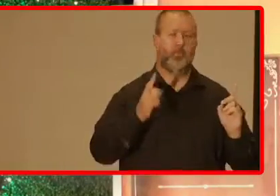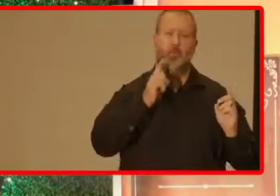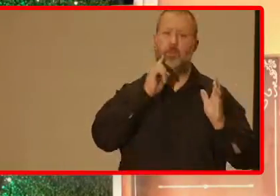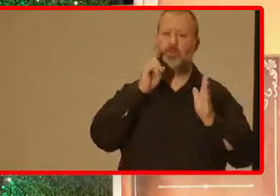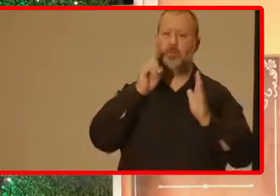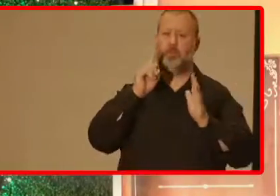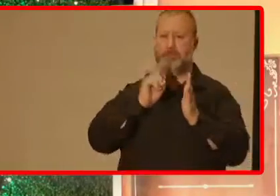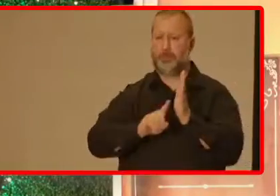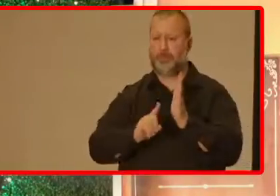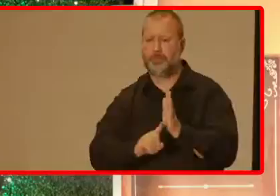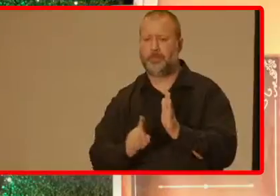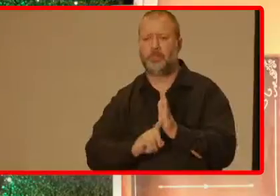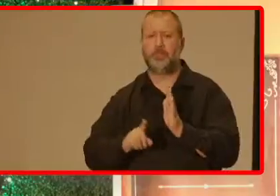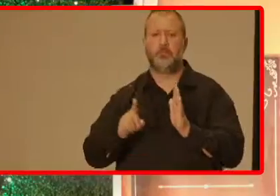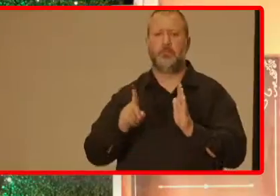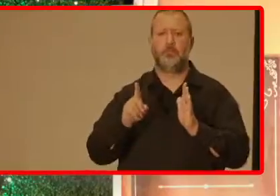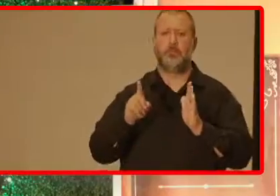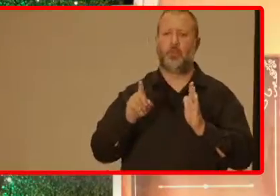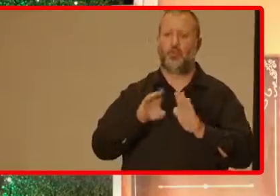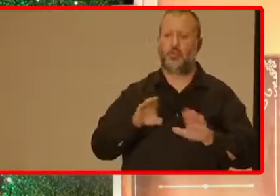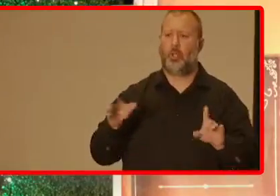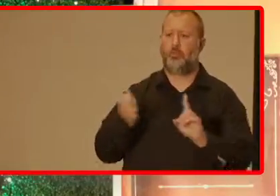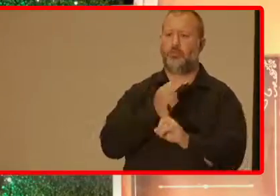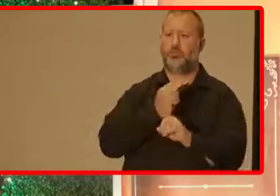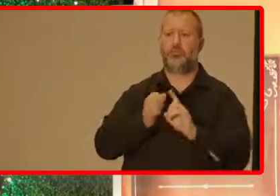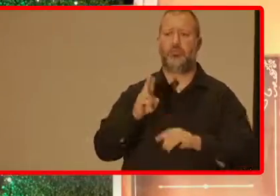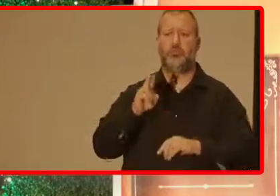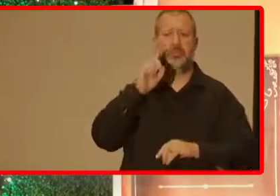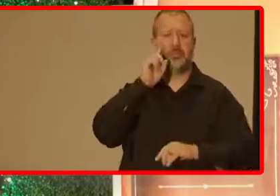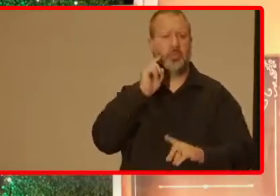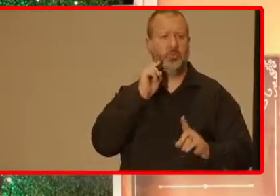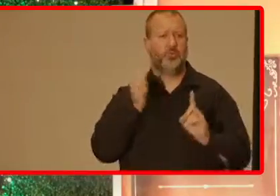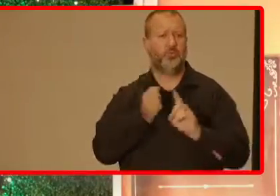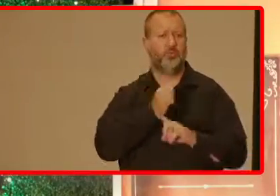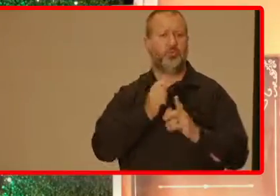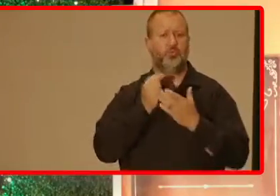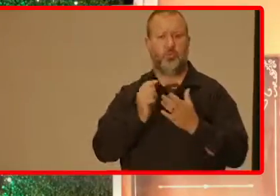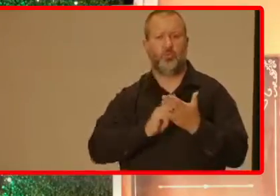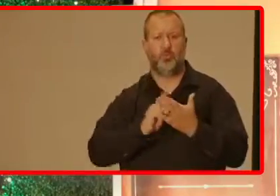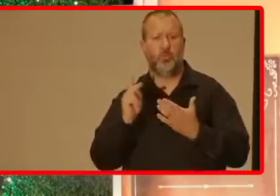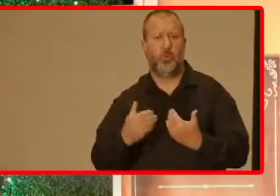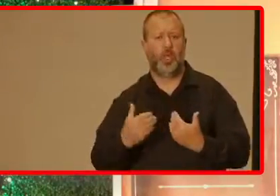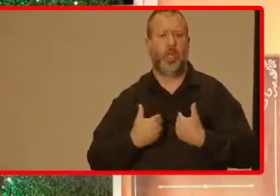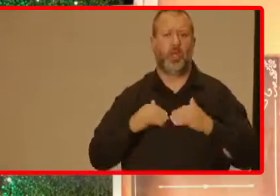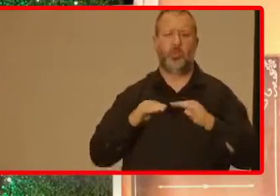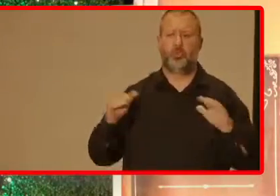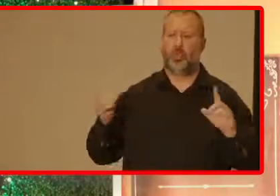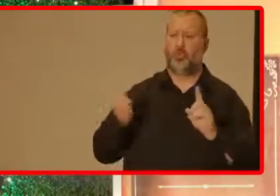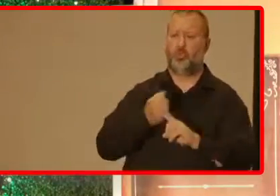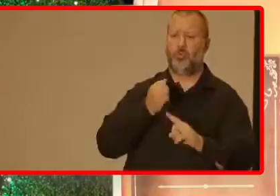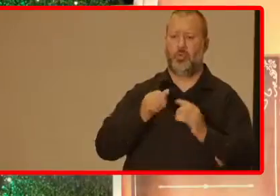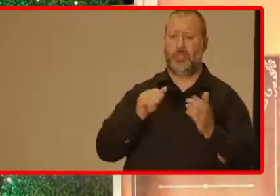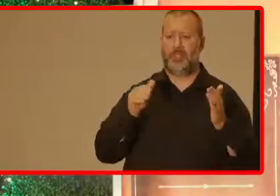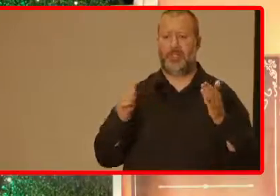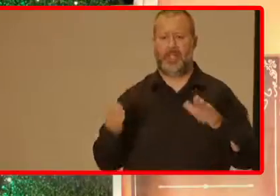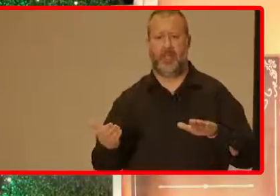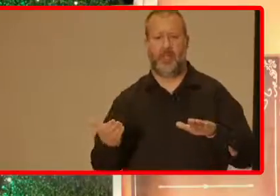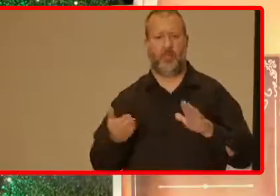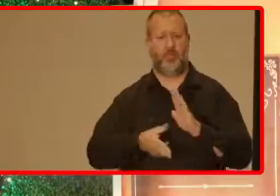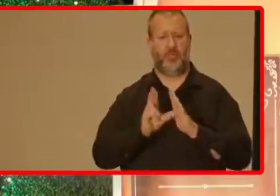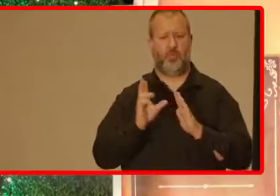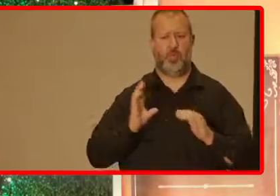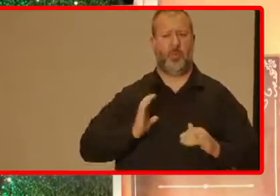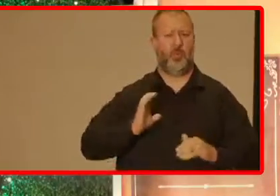investigate alleged child abuse, our sexual abuse treatment programs, our child abuse death review committee, which looks